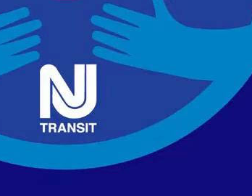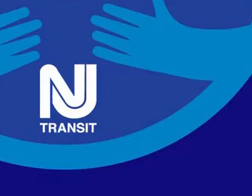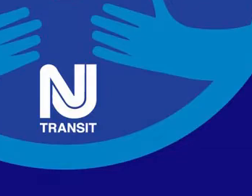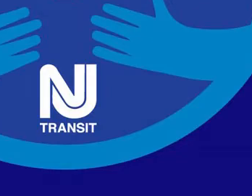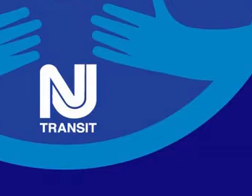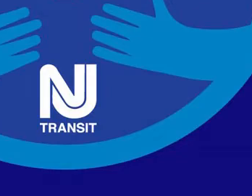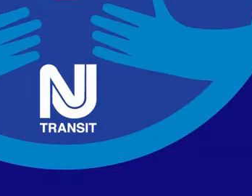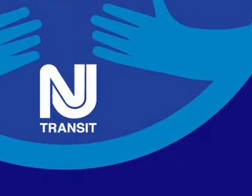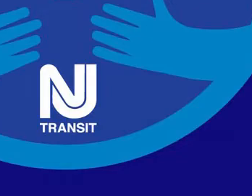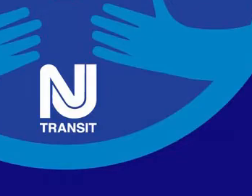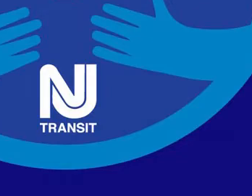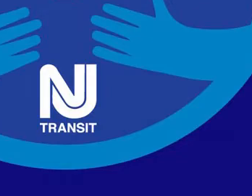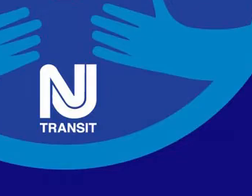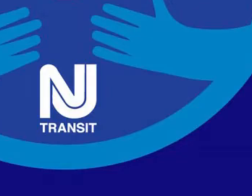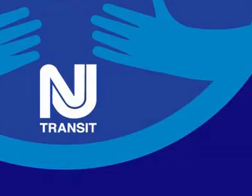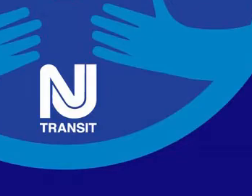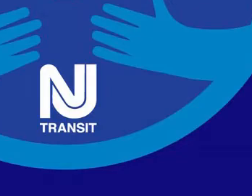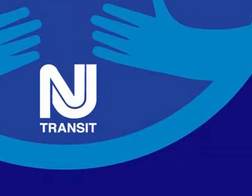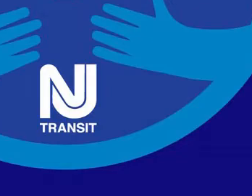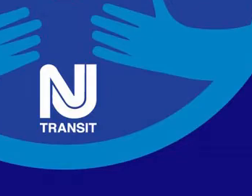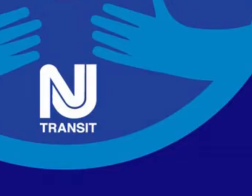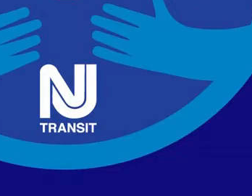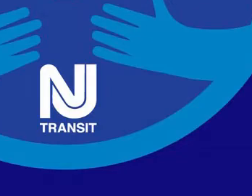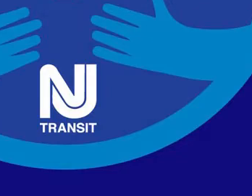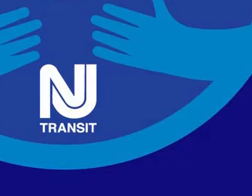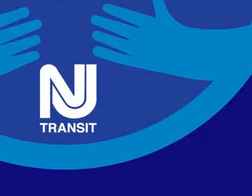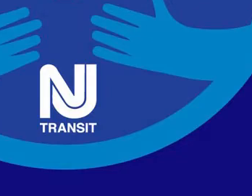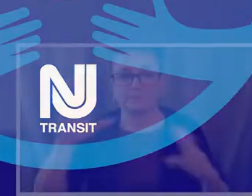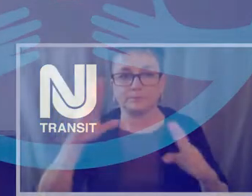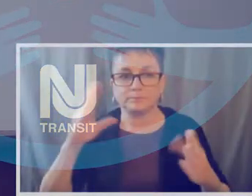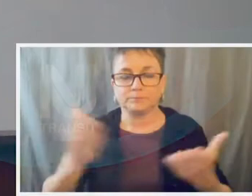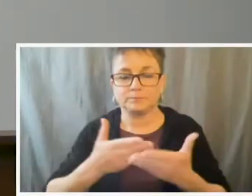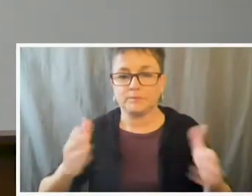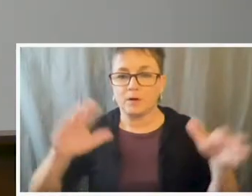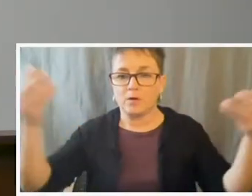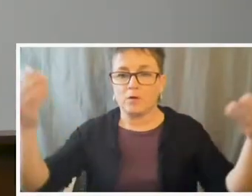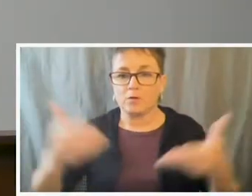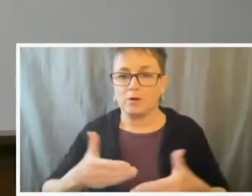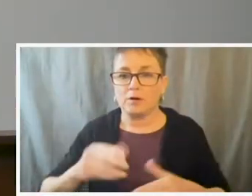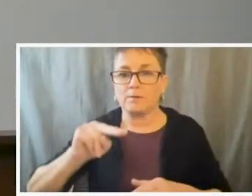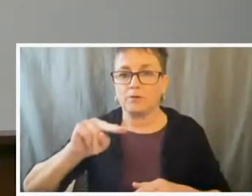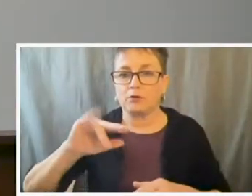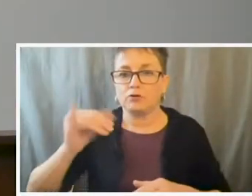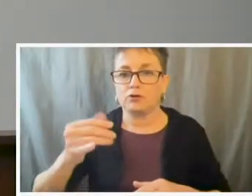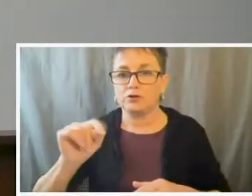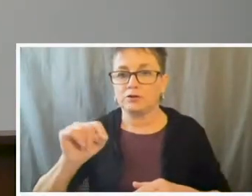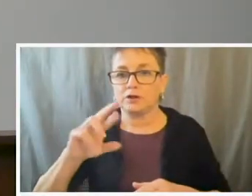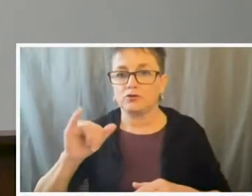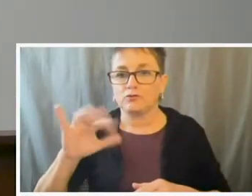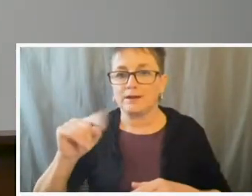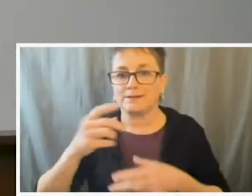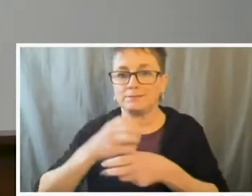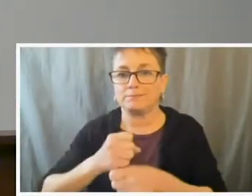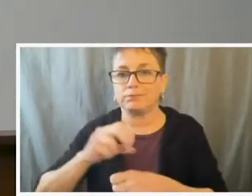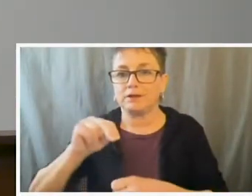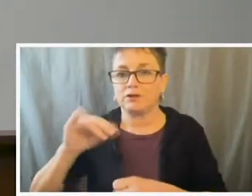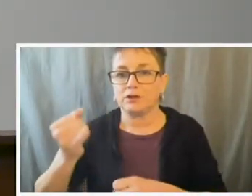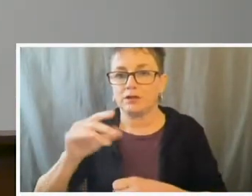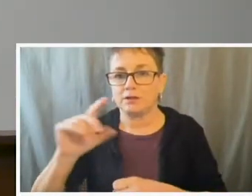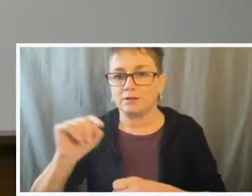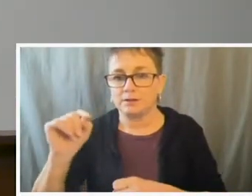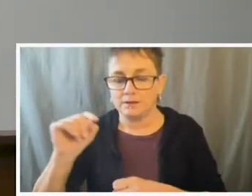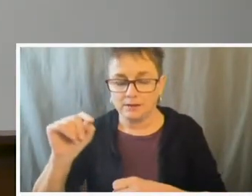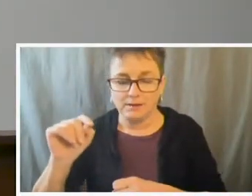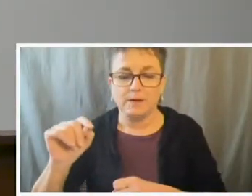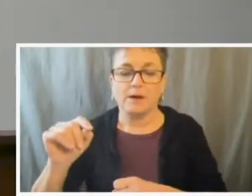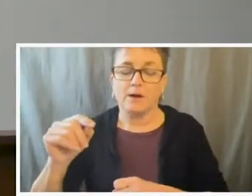Good afternoon, and welcome to New Jersey Transit's Accessibility Forum. My name is Sebastian Moreno, Director of Diversity and Inclusion